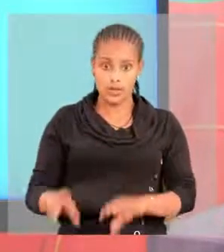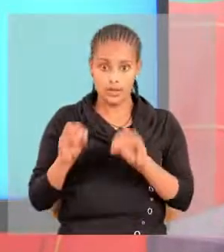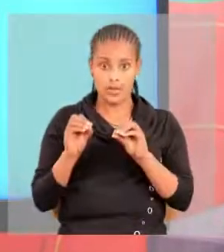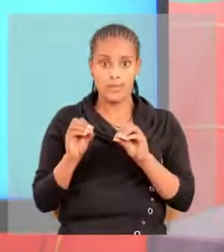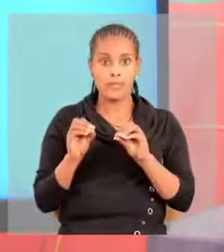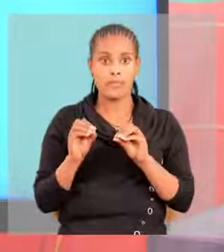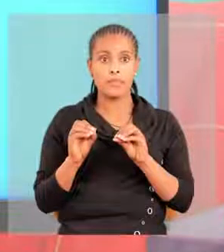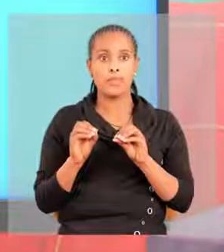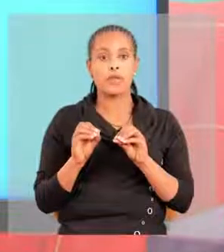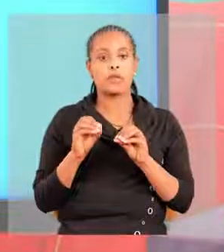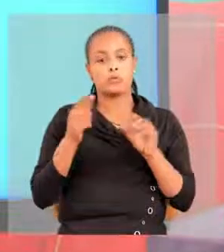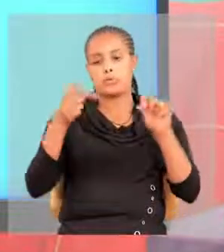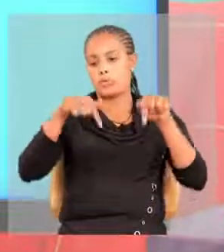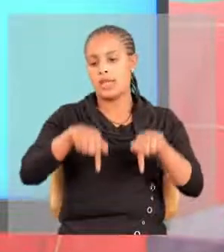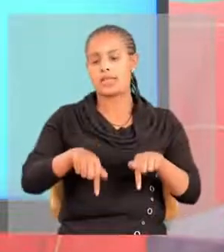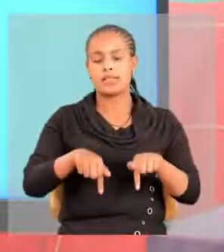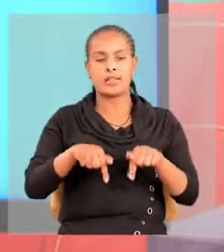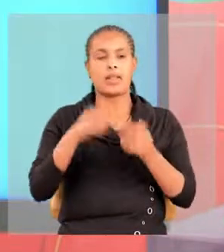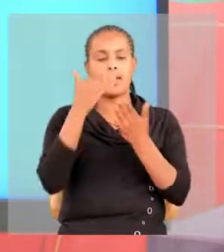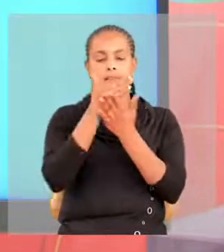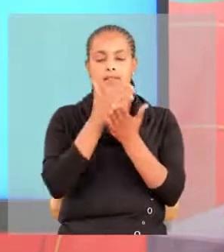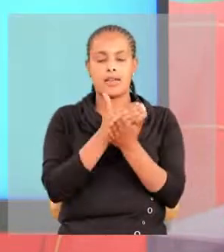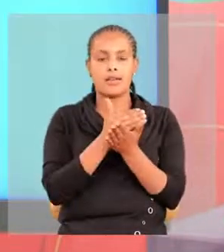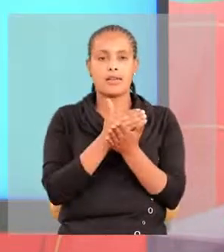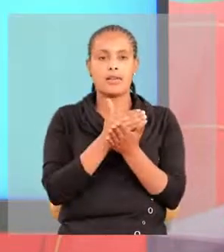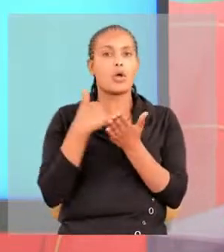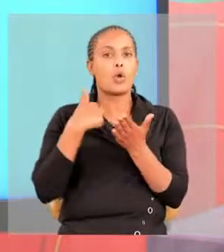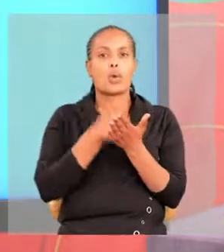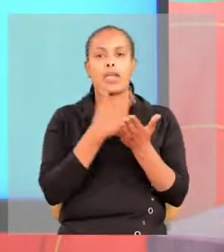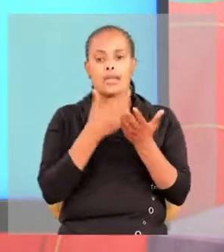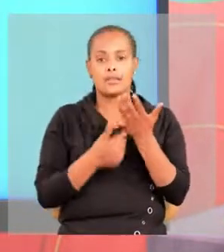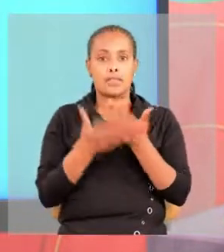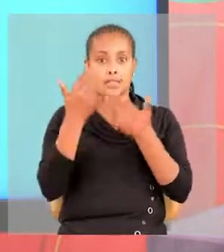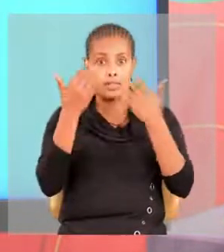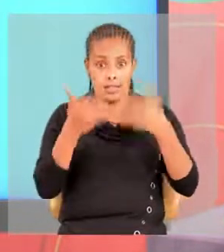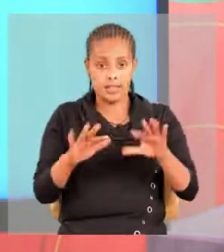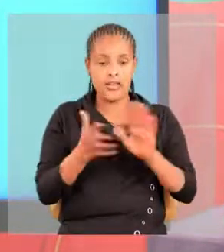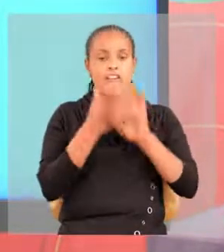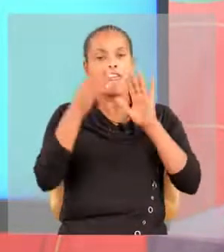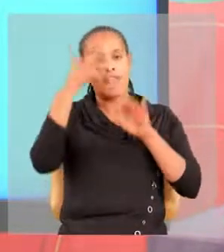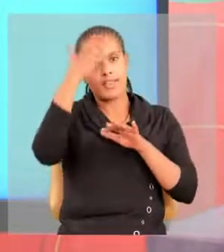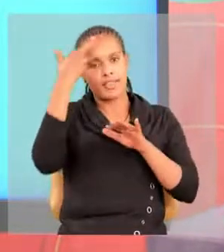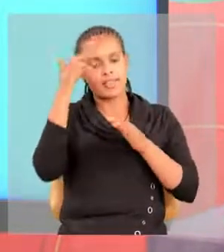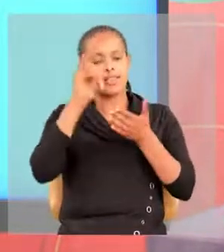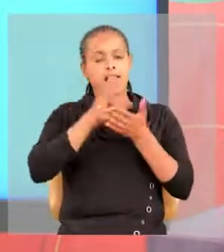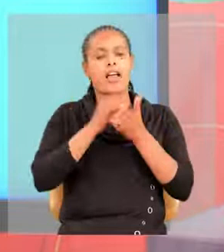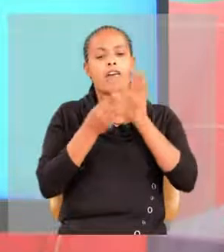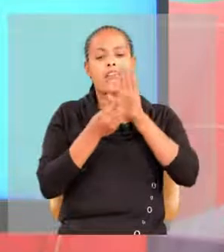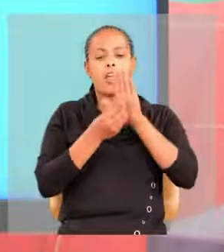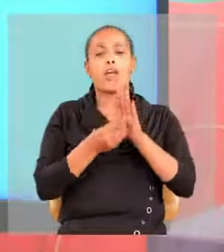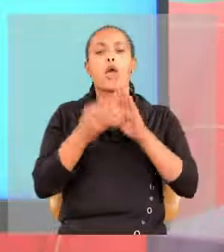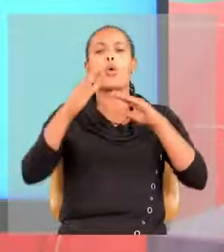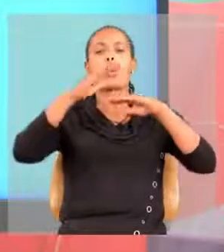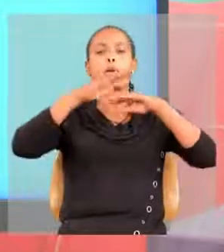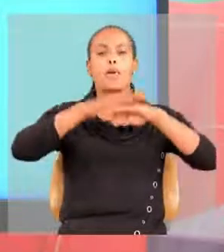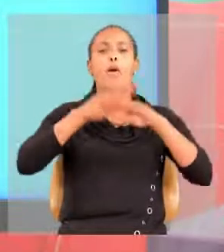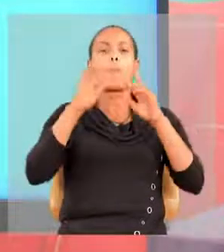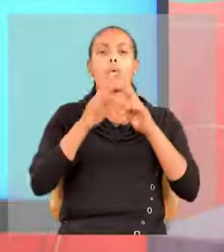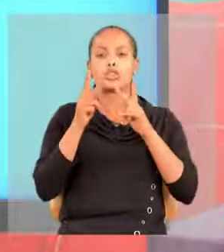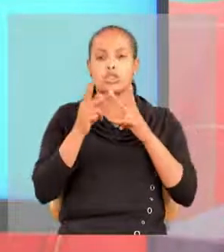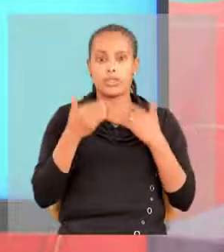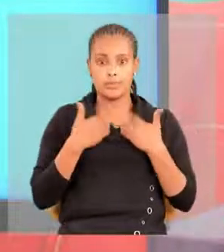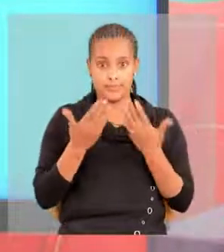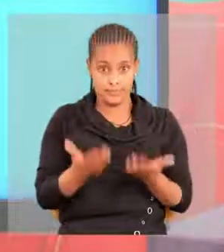Students, in our today's lesson, we discussed factors affecting the equilibrium